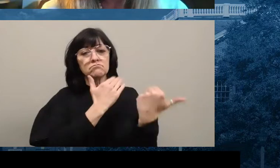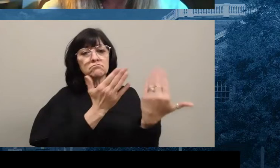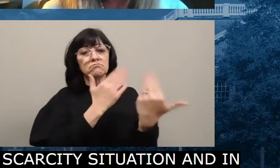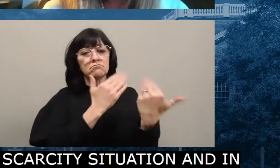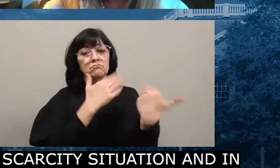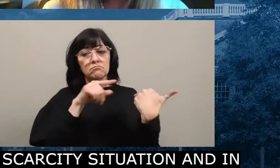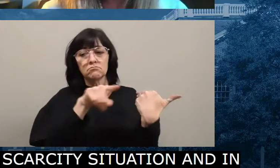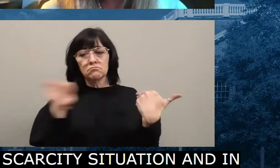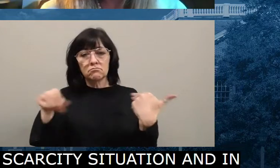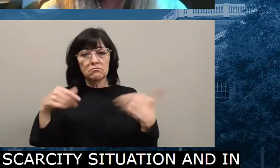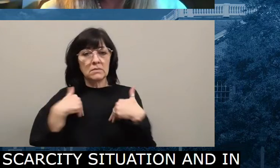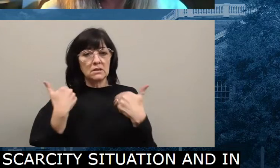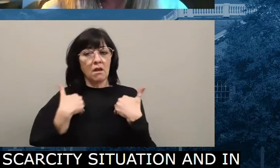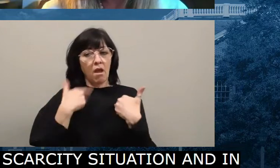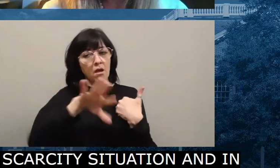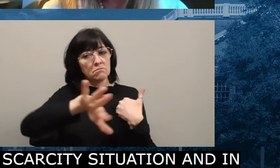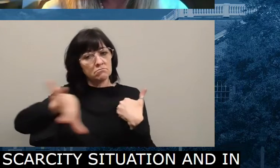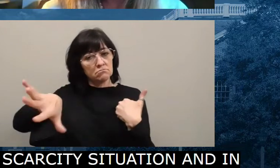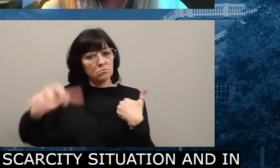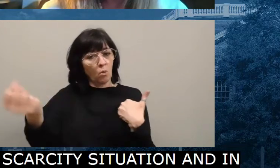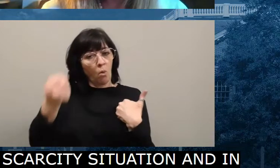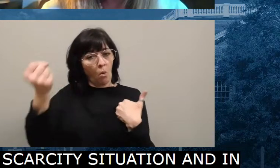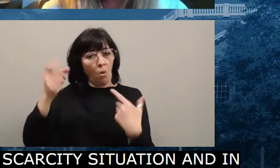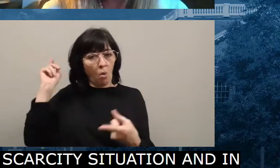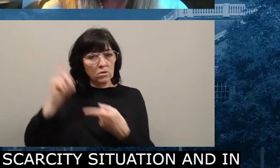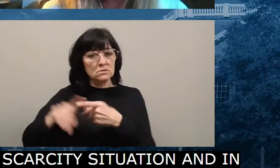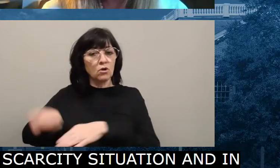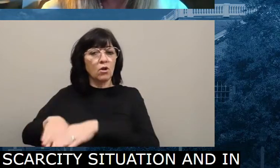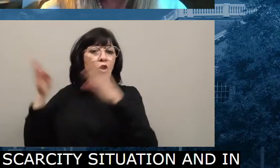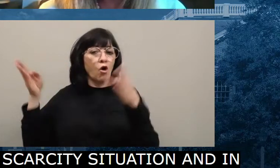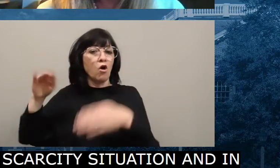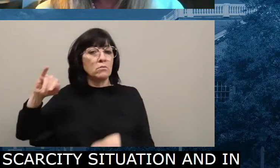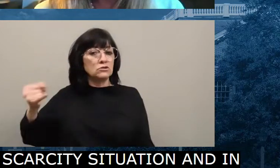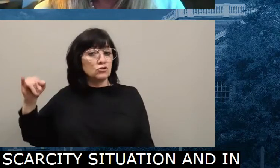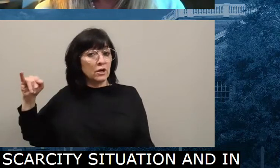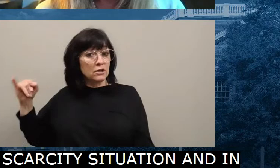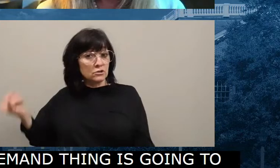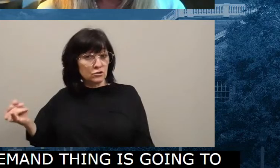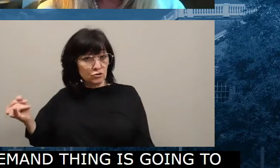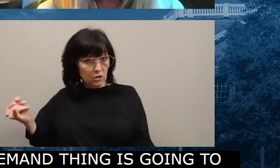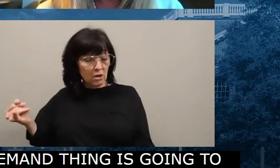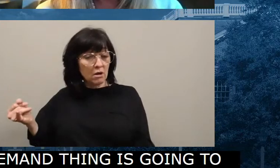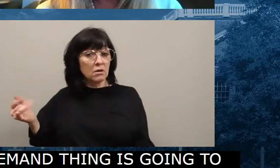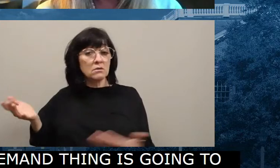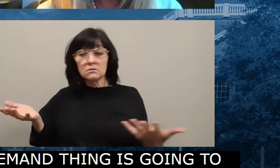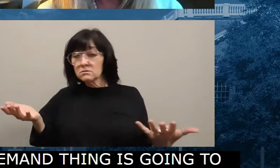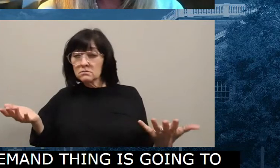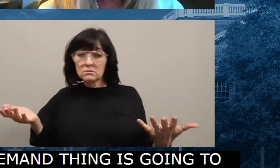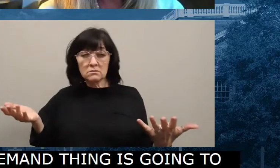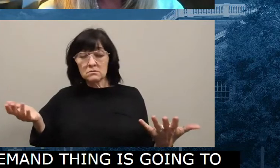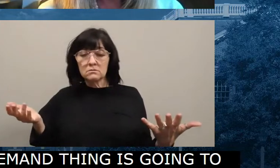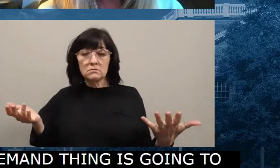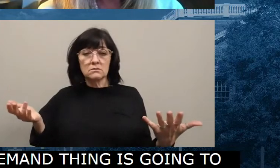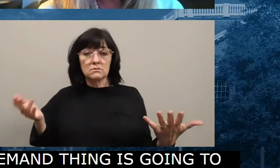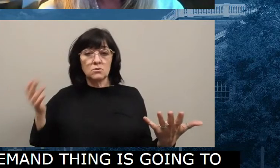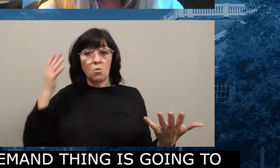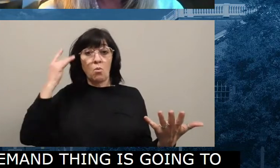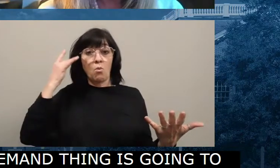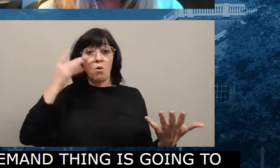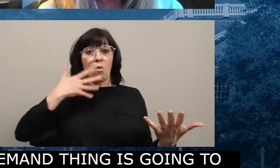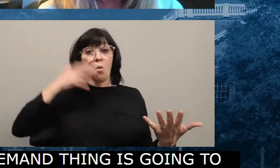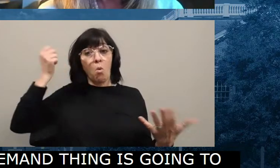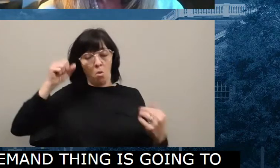supply and demand thing's going to turn upside down. We think we can feel it coming, and so and then you'll